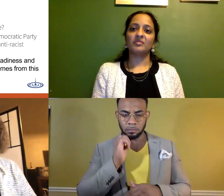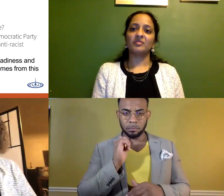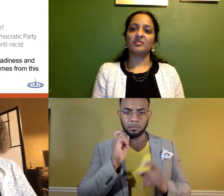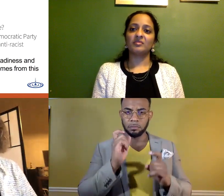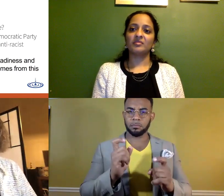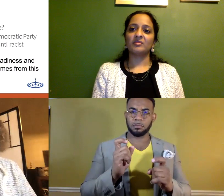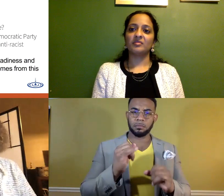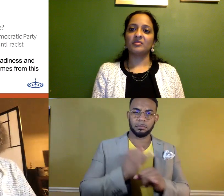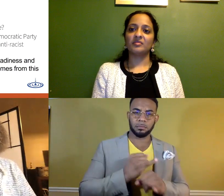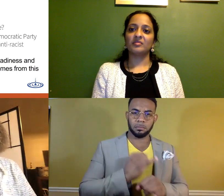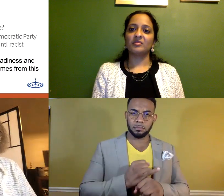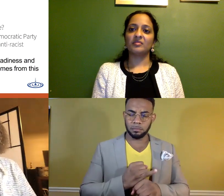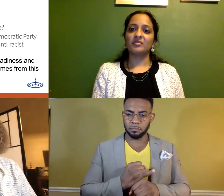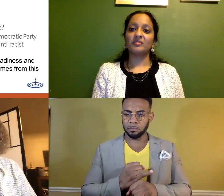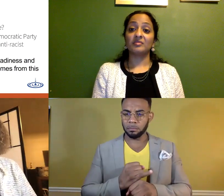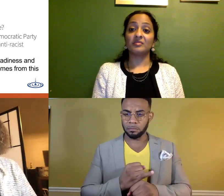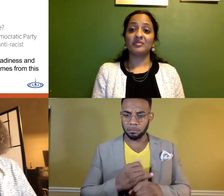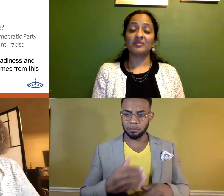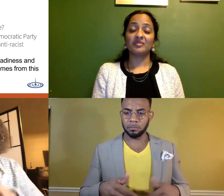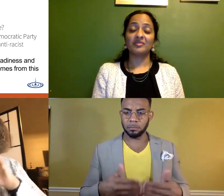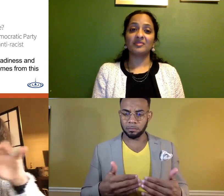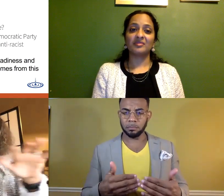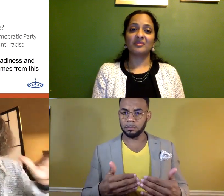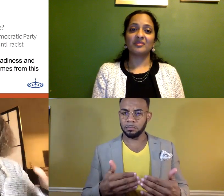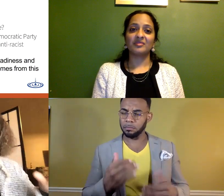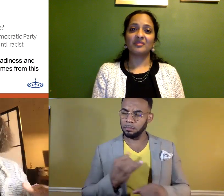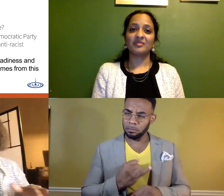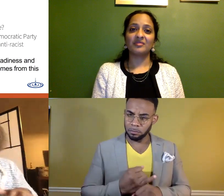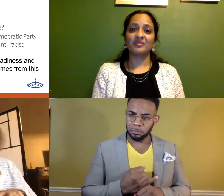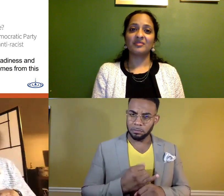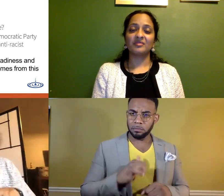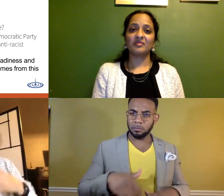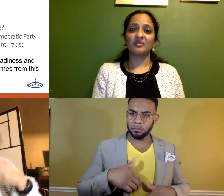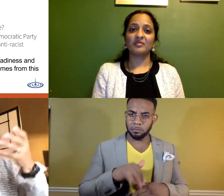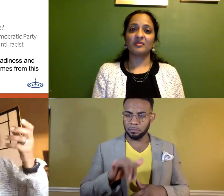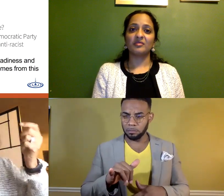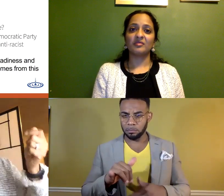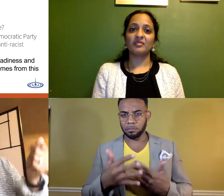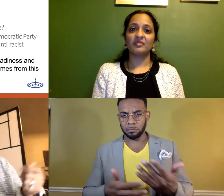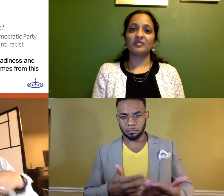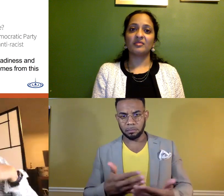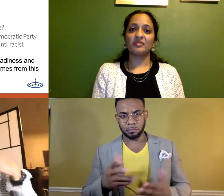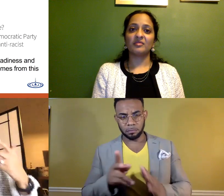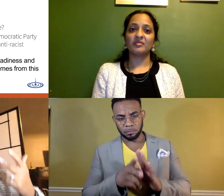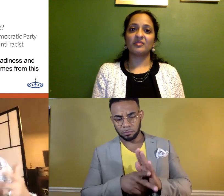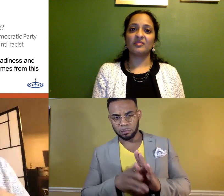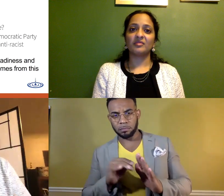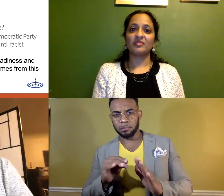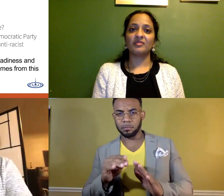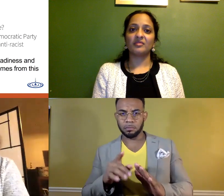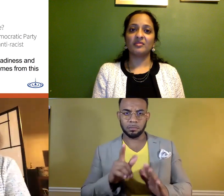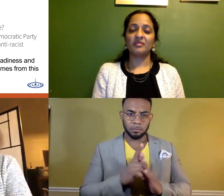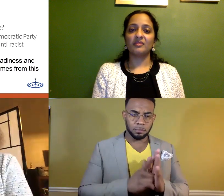the institutional like the institutions that live in that, and kind of the policies and the